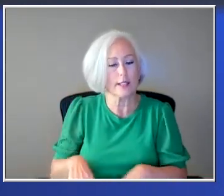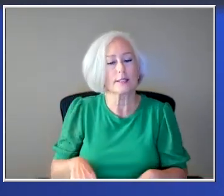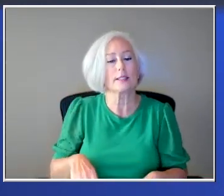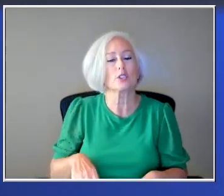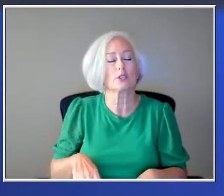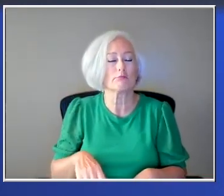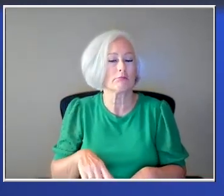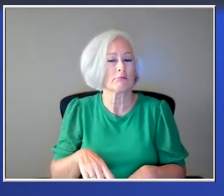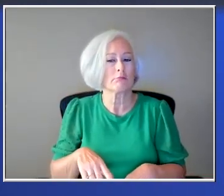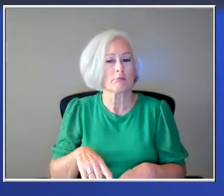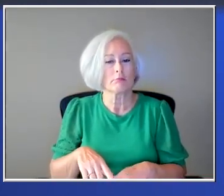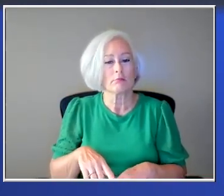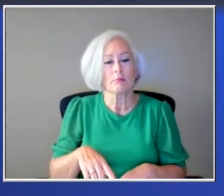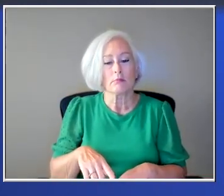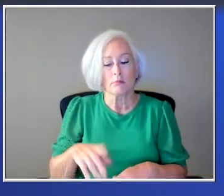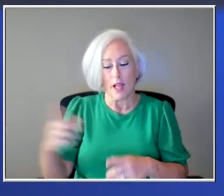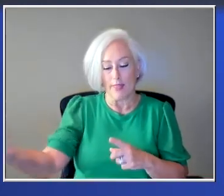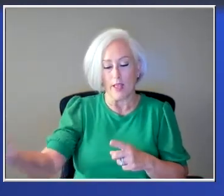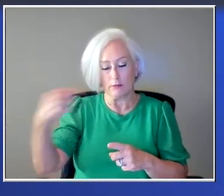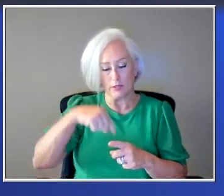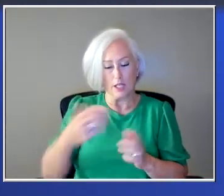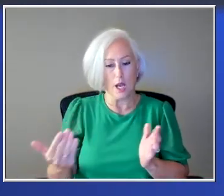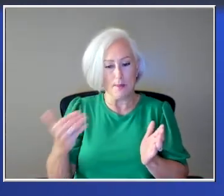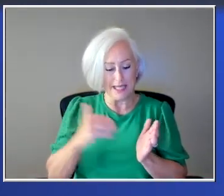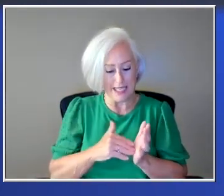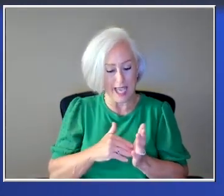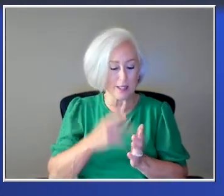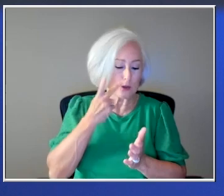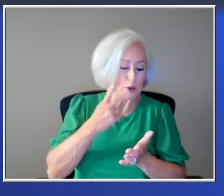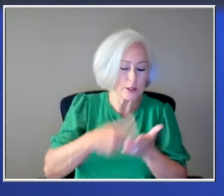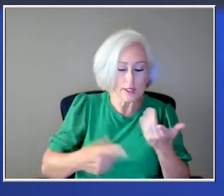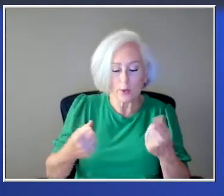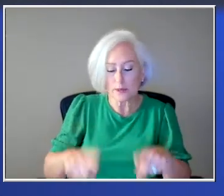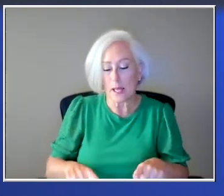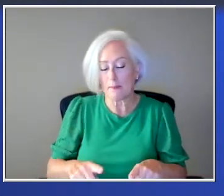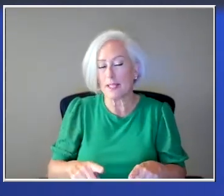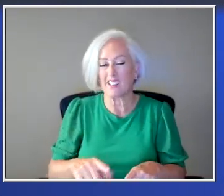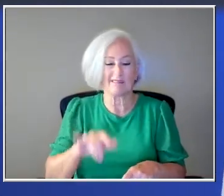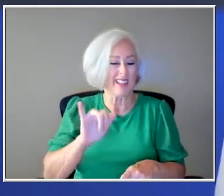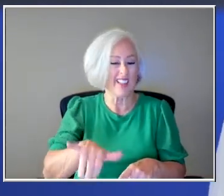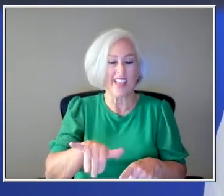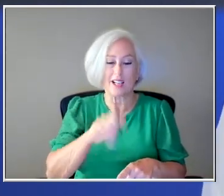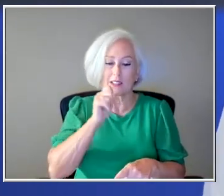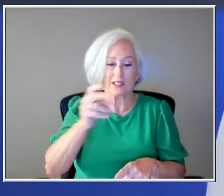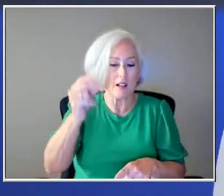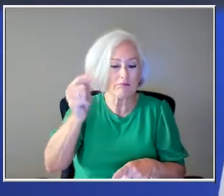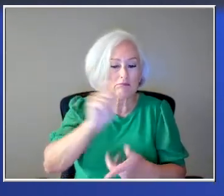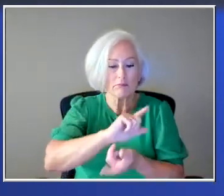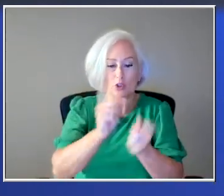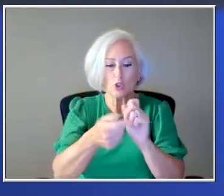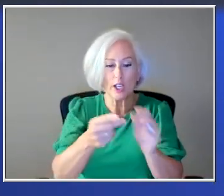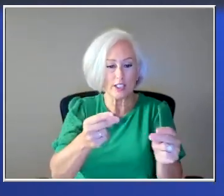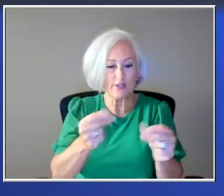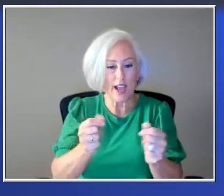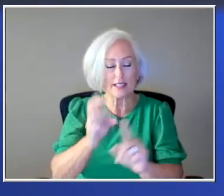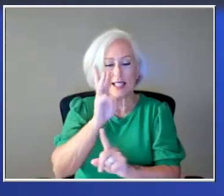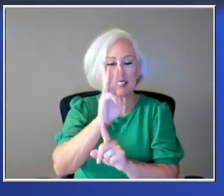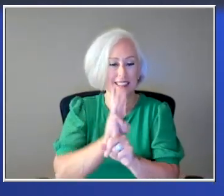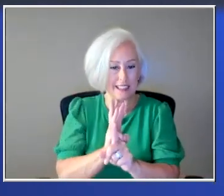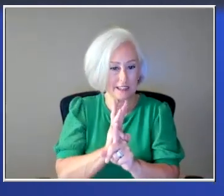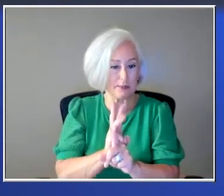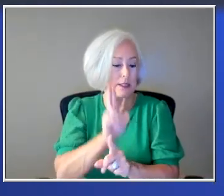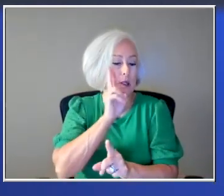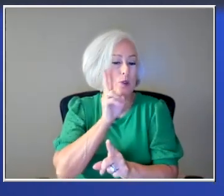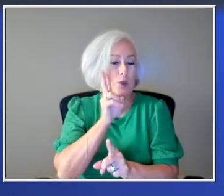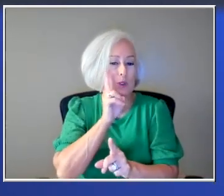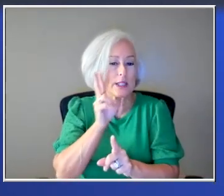time frame. These things don't change quickly, so 6 months, have them repeat the lipid profile and see if we're making any headway. If